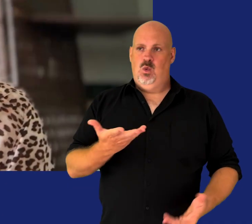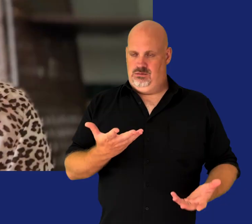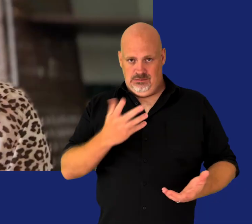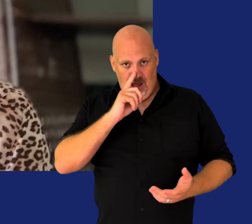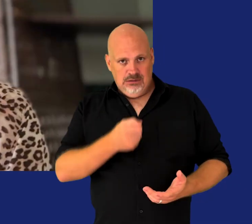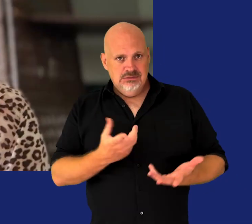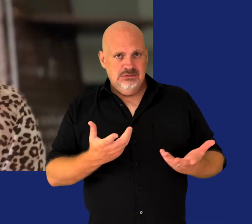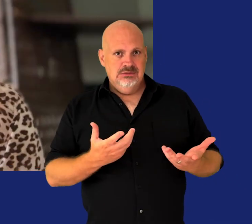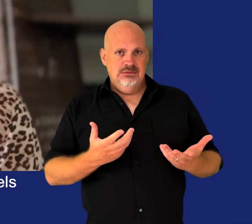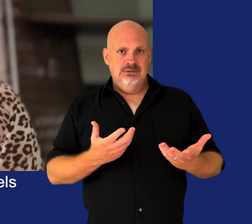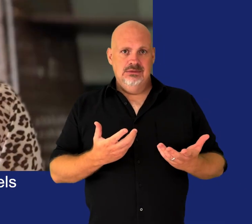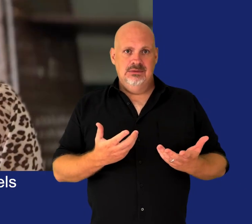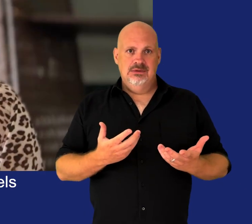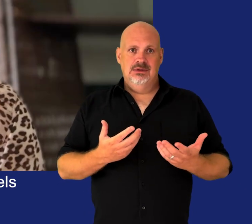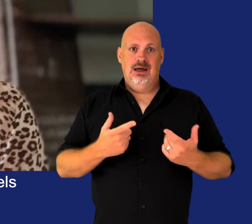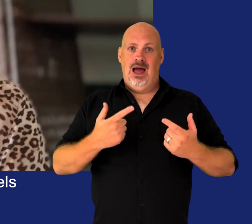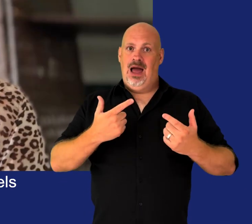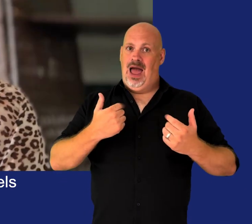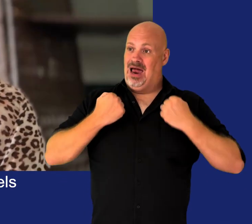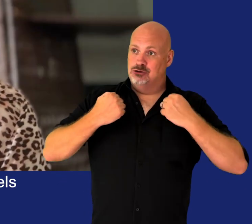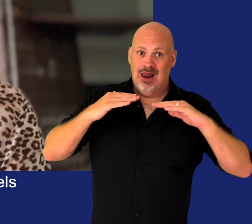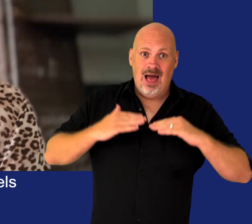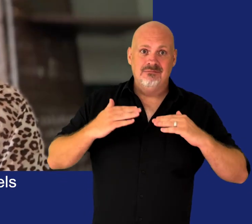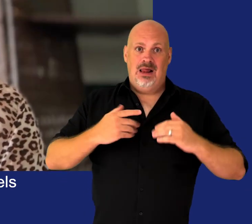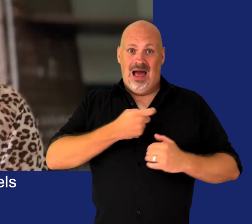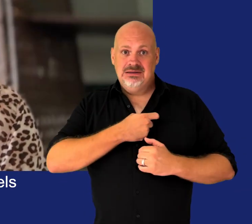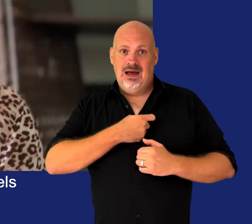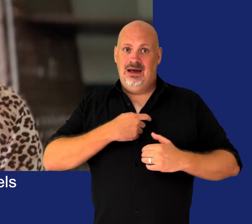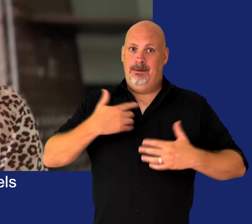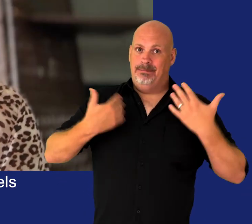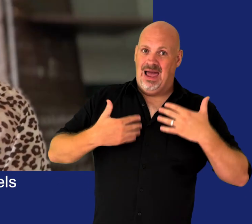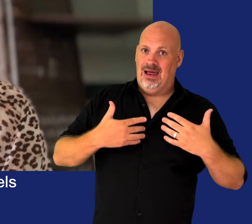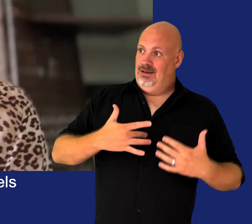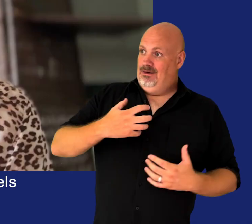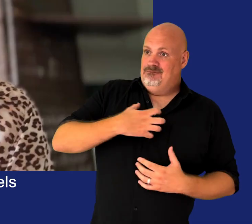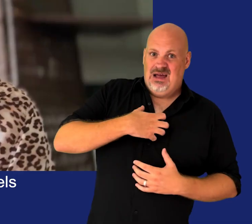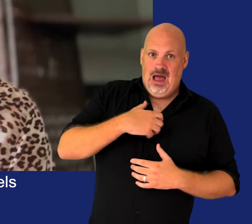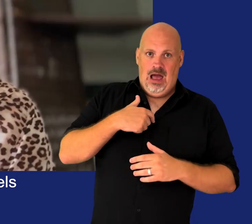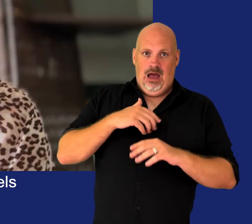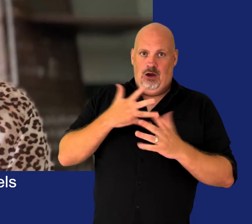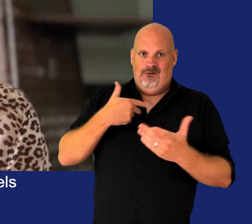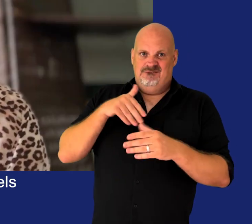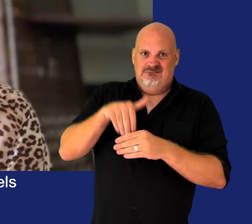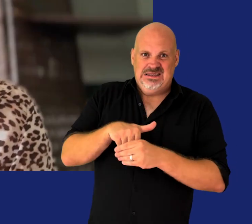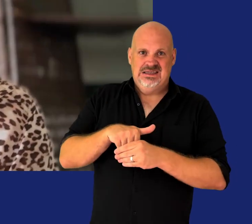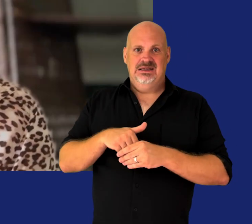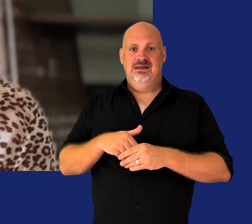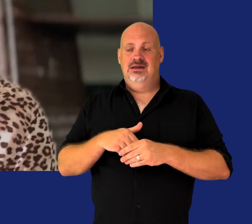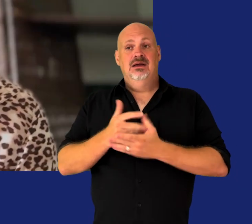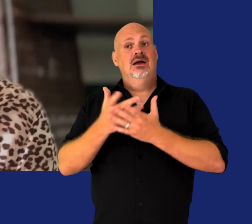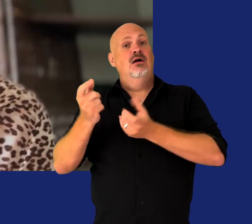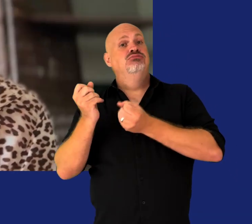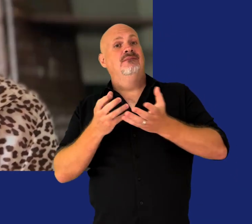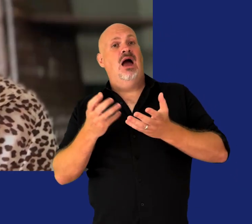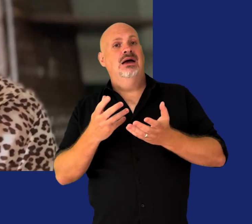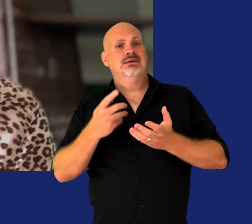not really an option. That's before we get into energy levels, anxiety, pain, fear of not fitting in. What